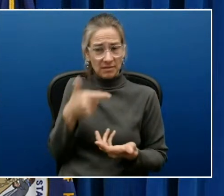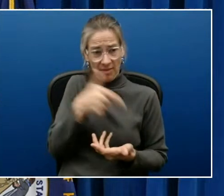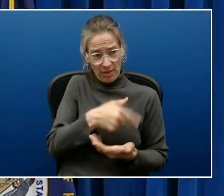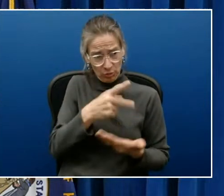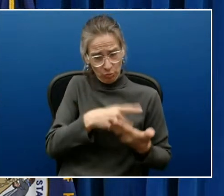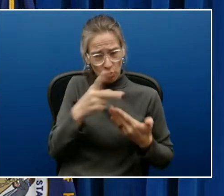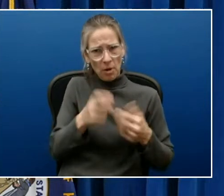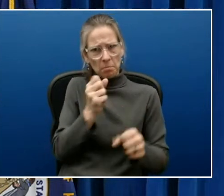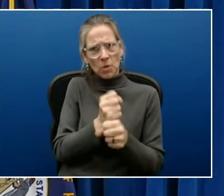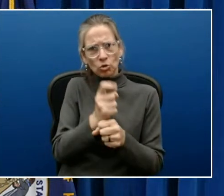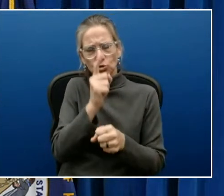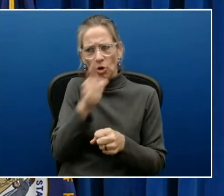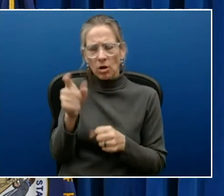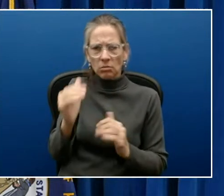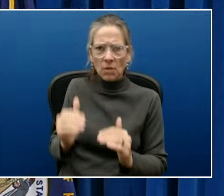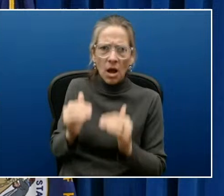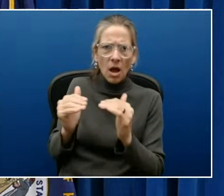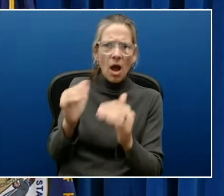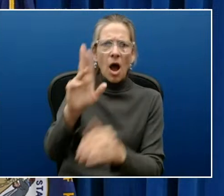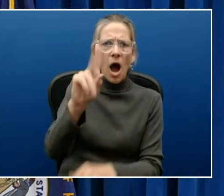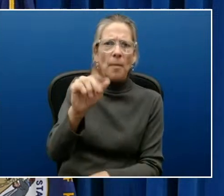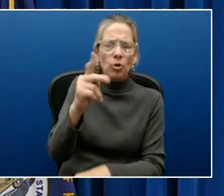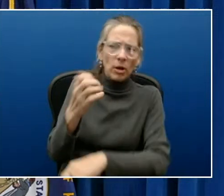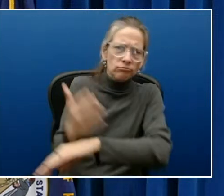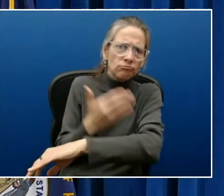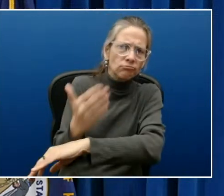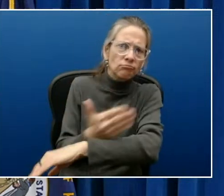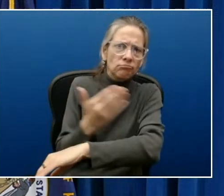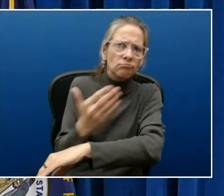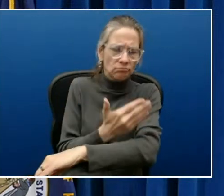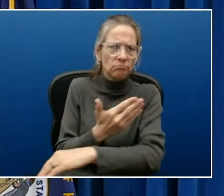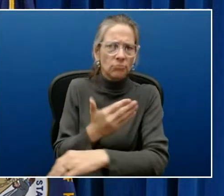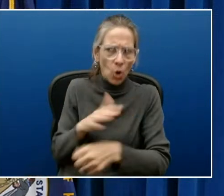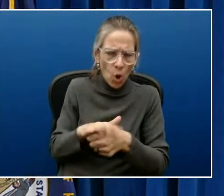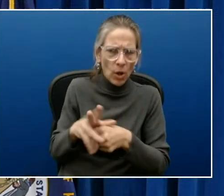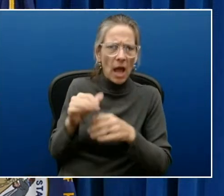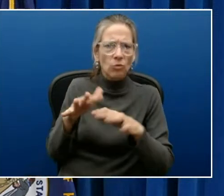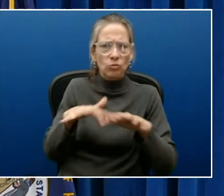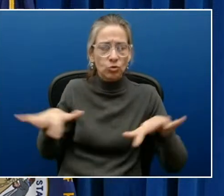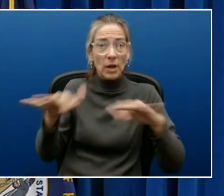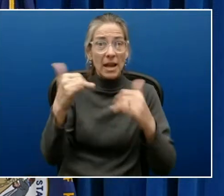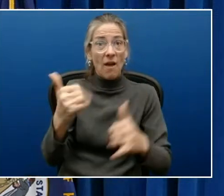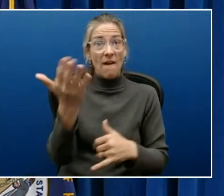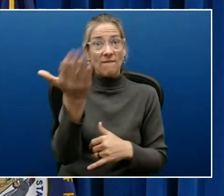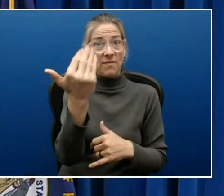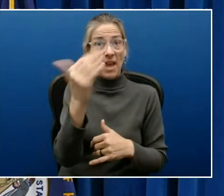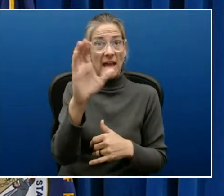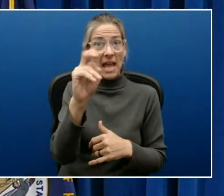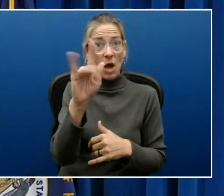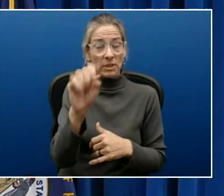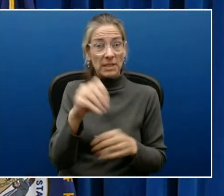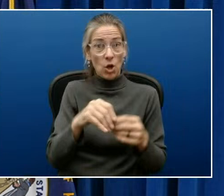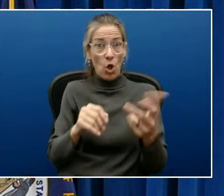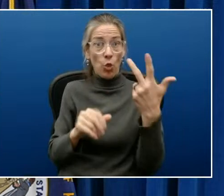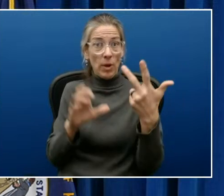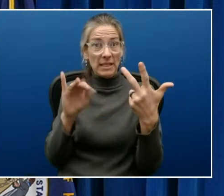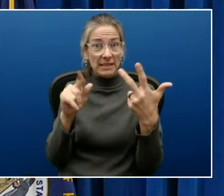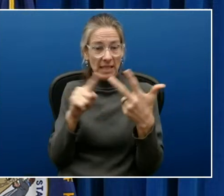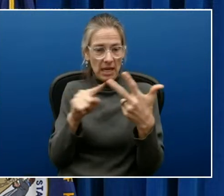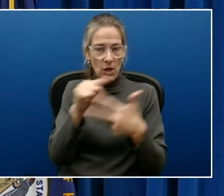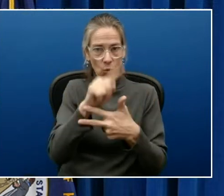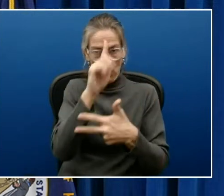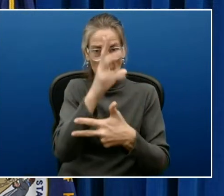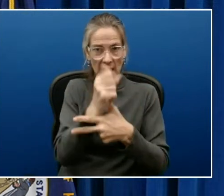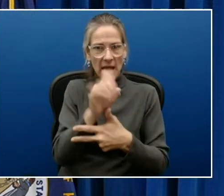upgrades are happening at the local and regional level. So today, 15 counties and 3 cities will receive a combined $8.2